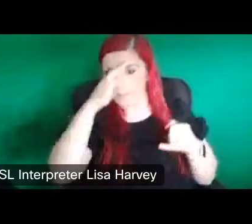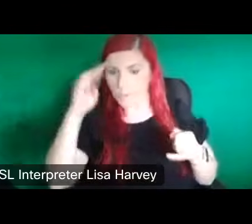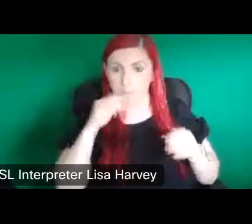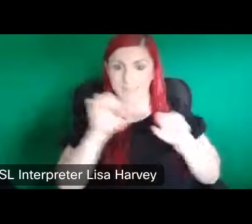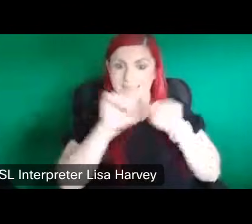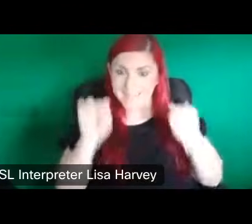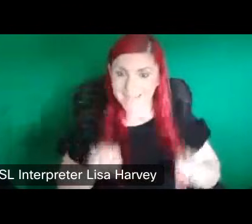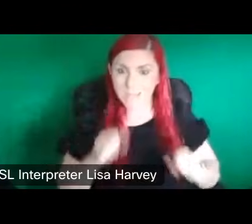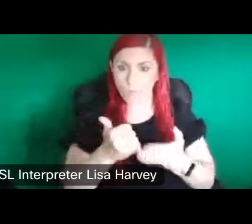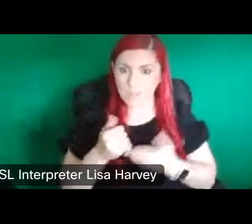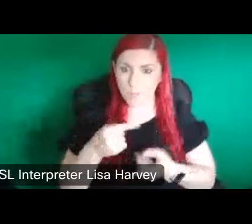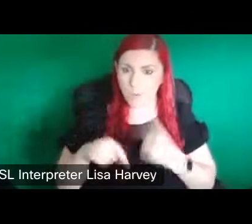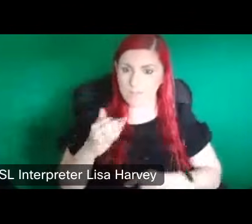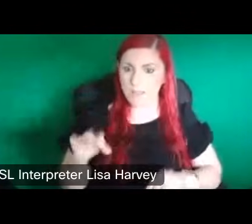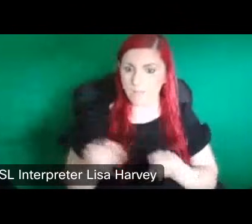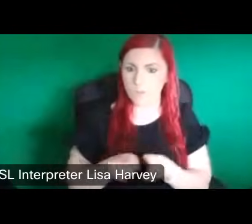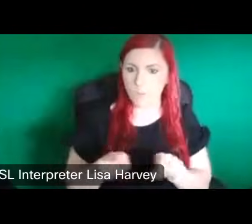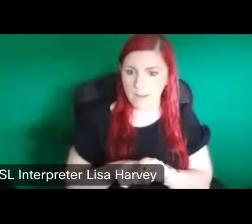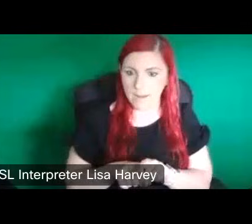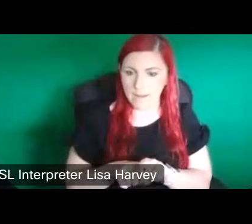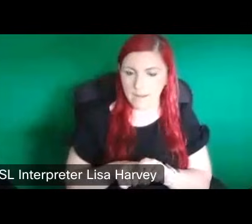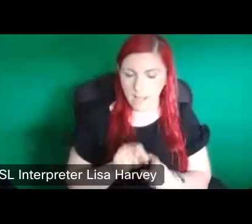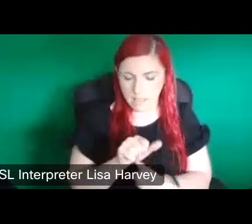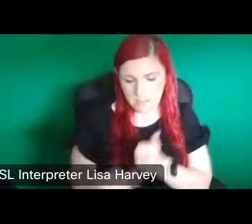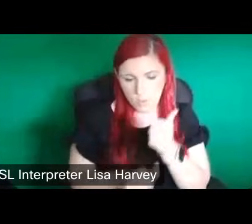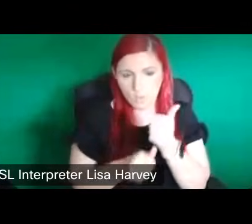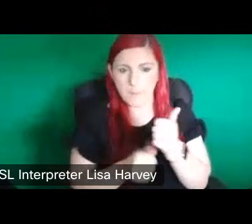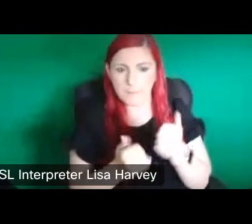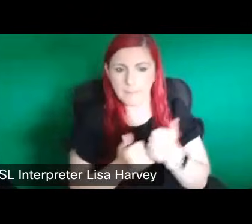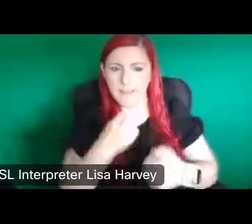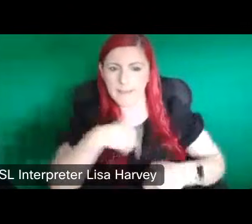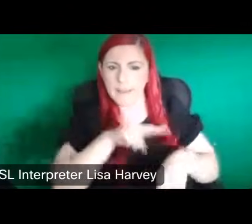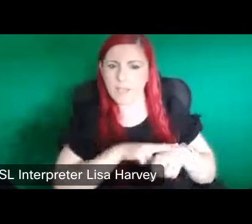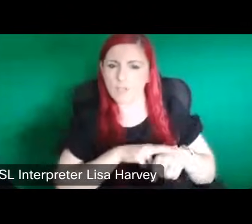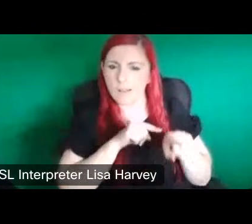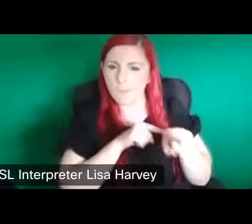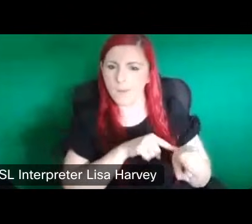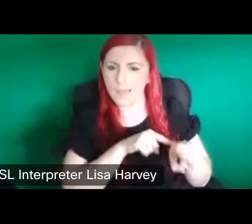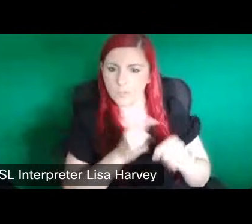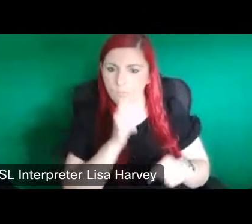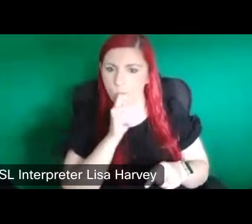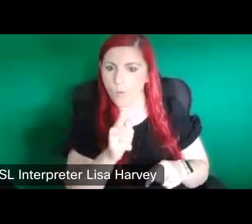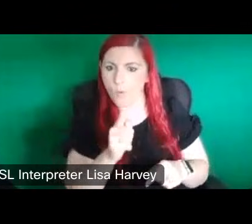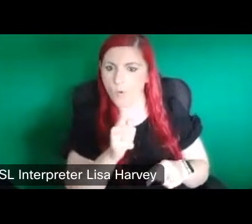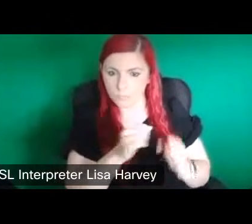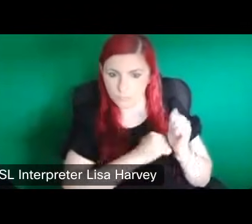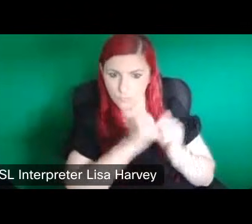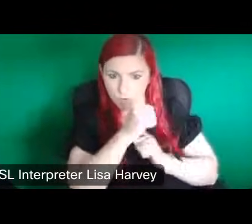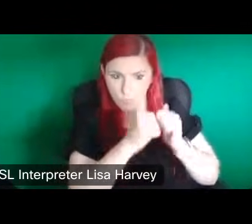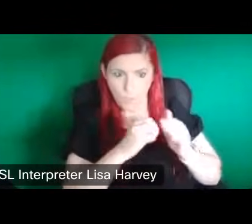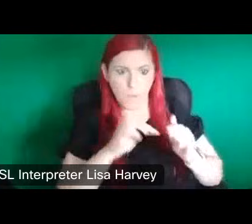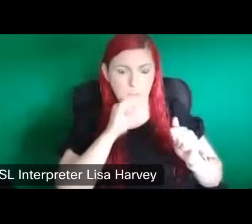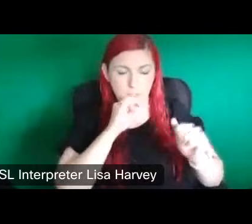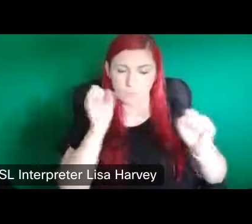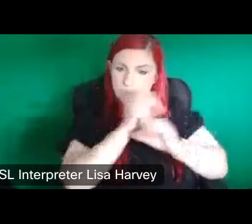whole. And this is underpinned by our national compliance reporting structure, which ensures that transparency